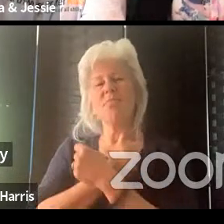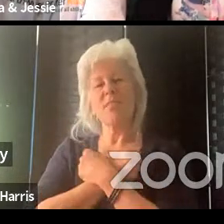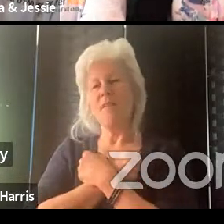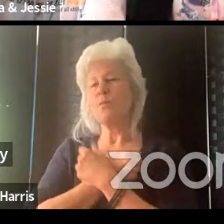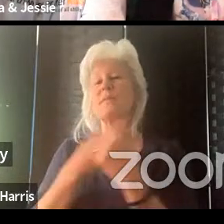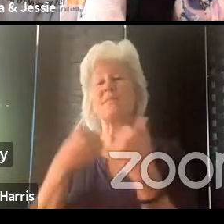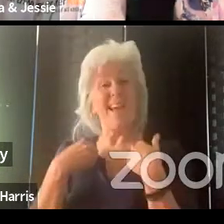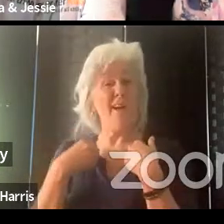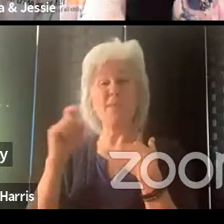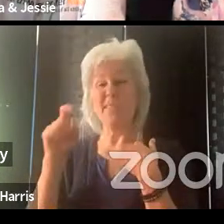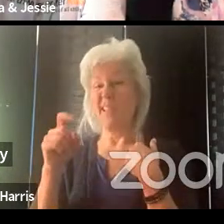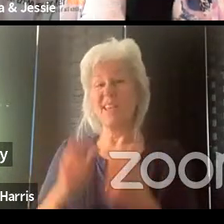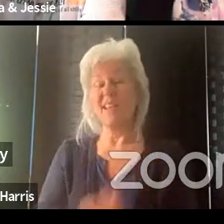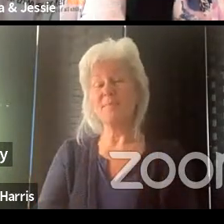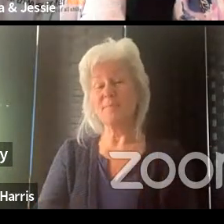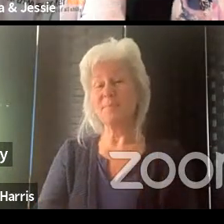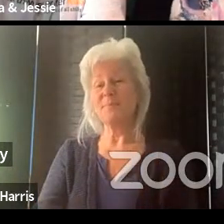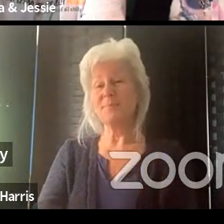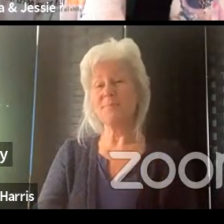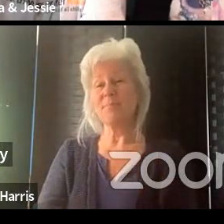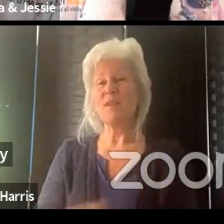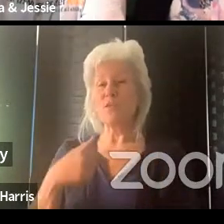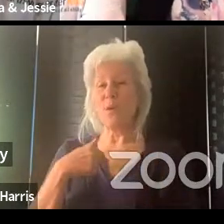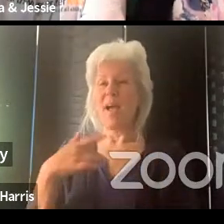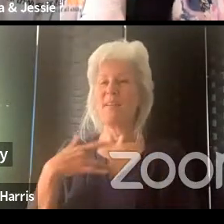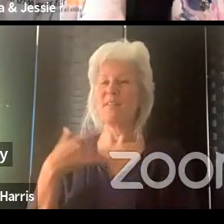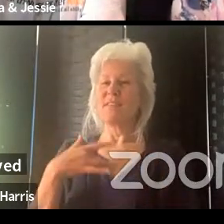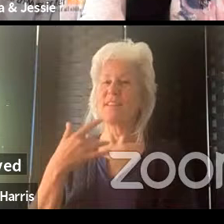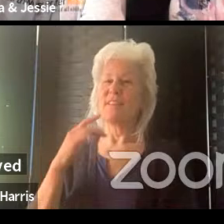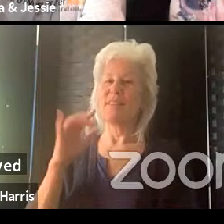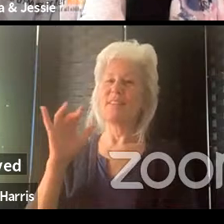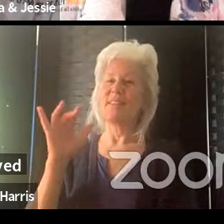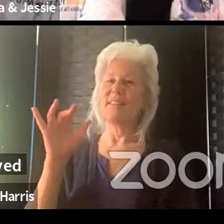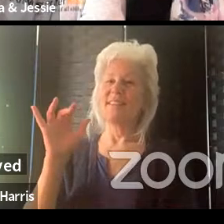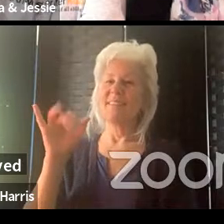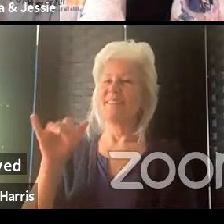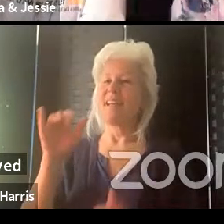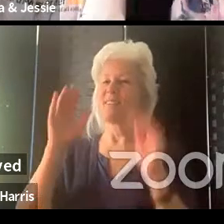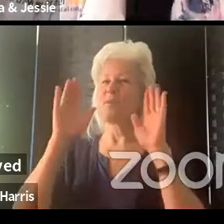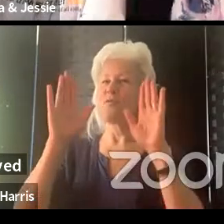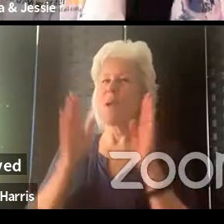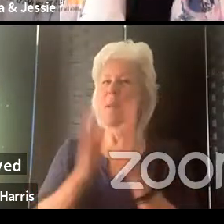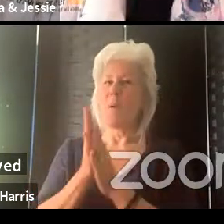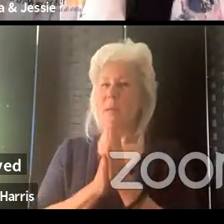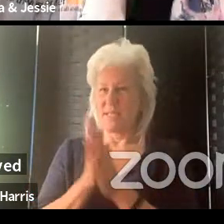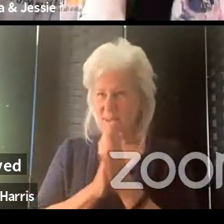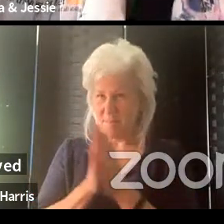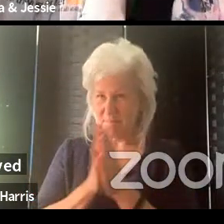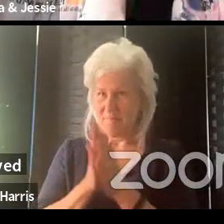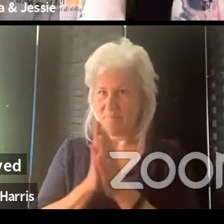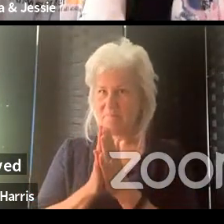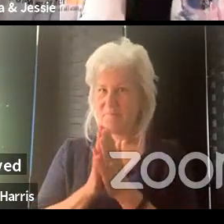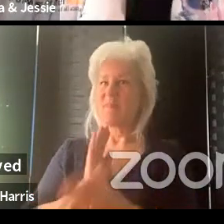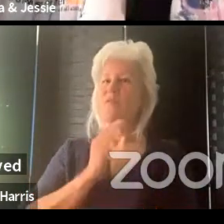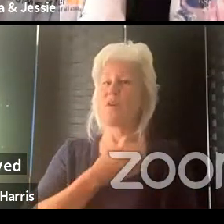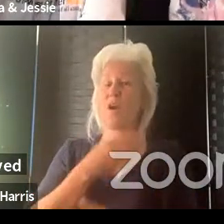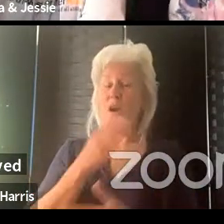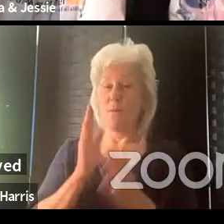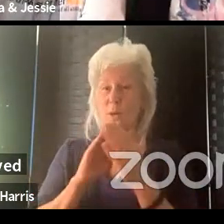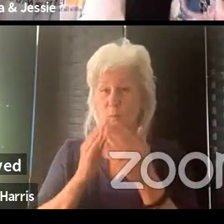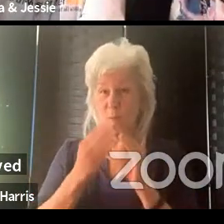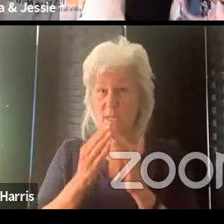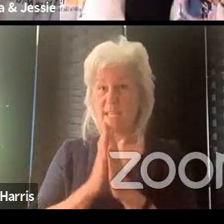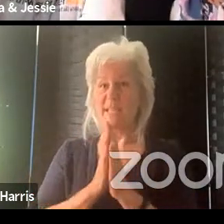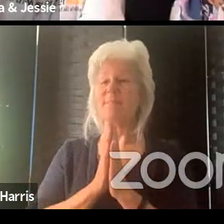what they need. And so I feel that, that's great momentum as far as our community is concerned. I